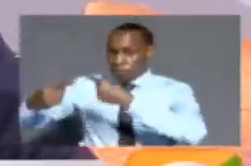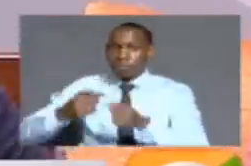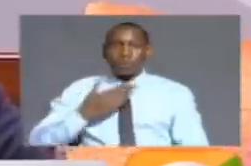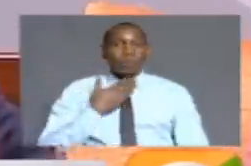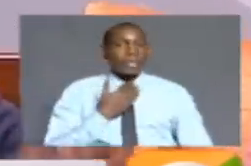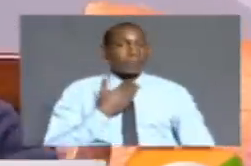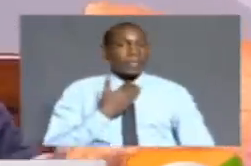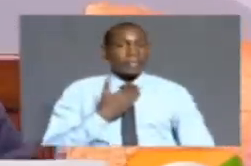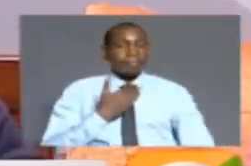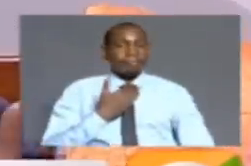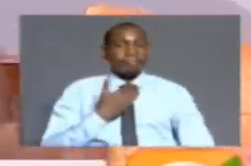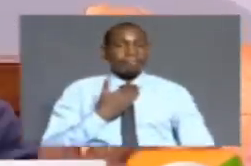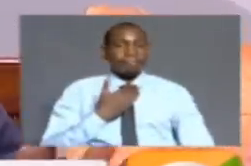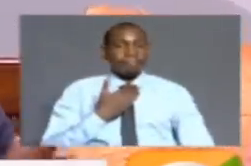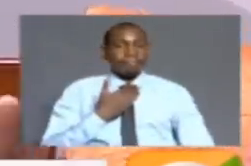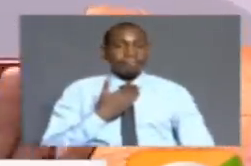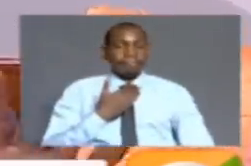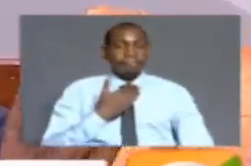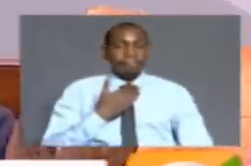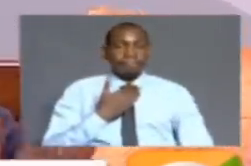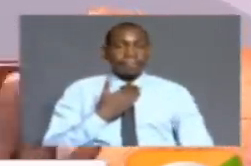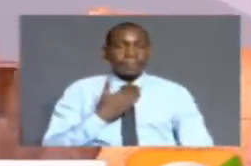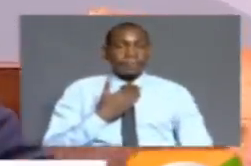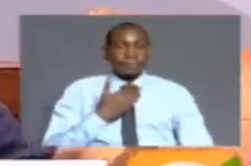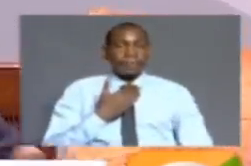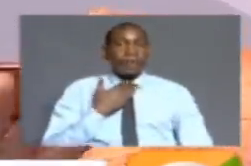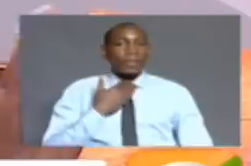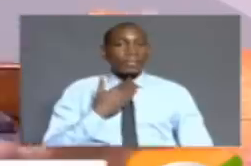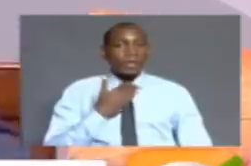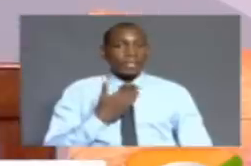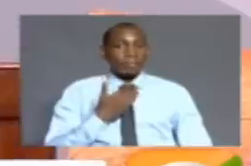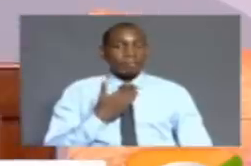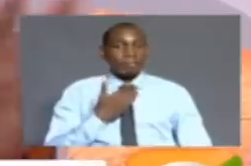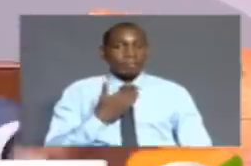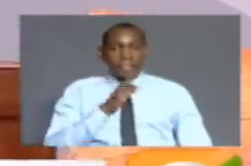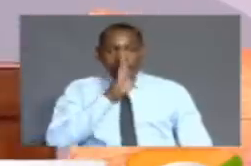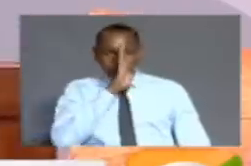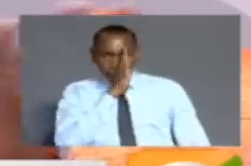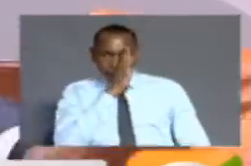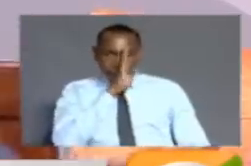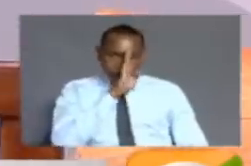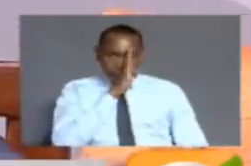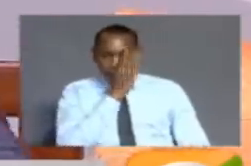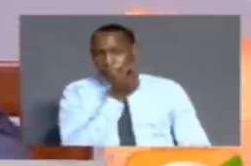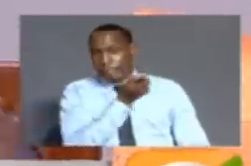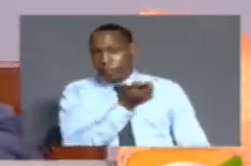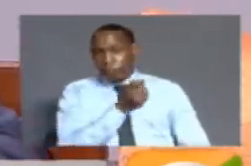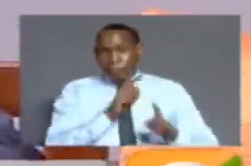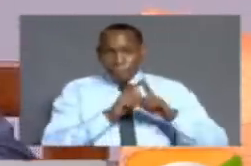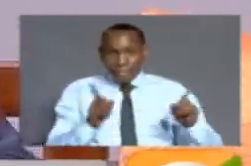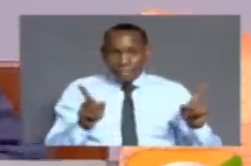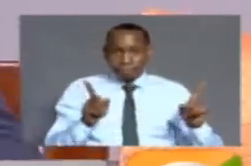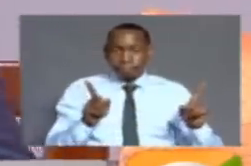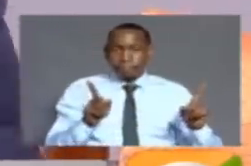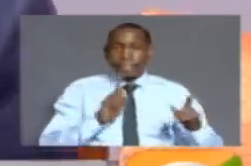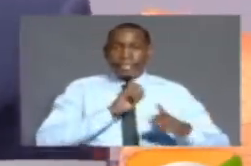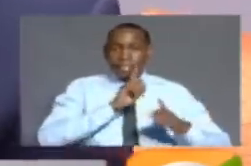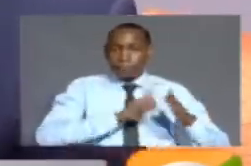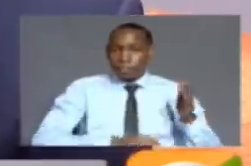be, you know, let me not become so doubting Thomas or whatever, but let me just put it this